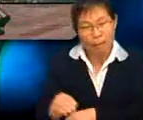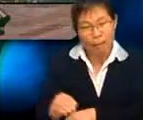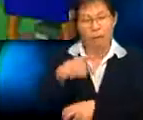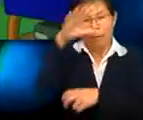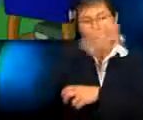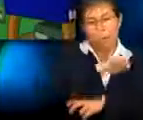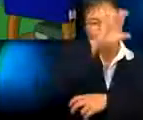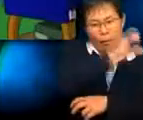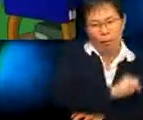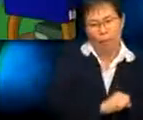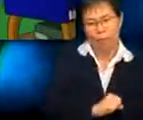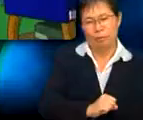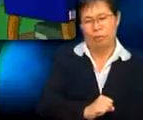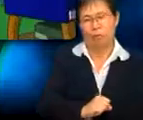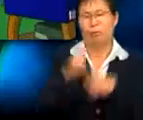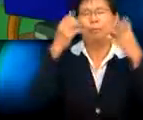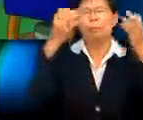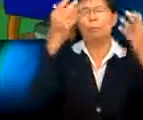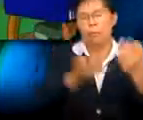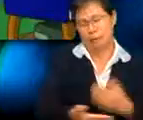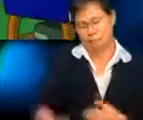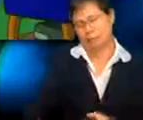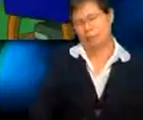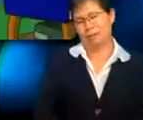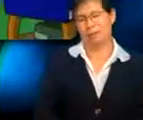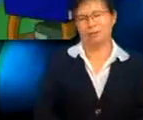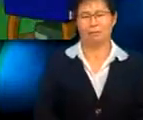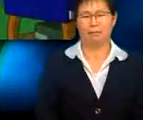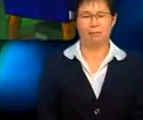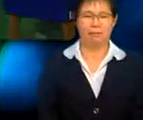but we will miss out on so many things.